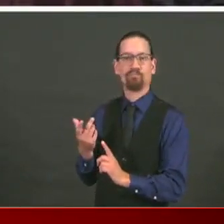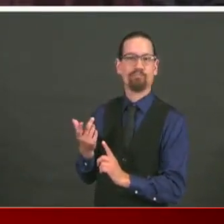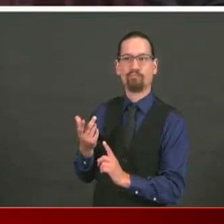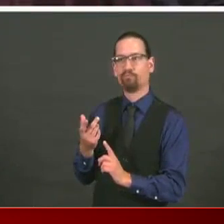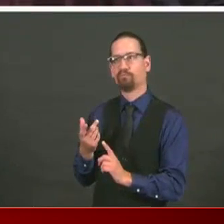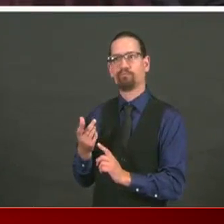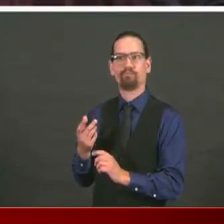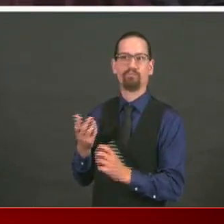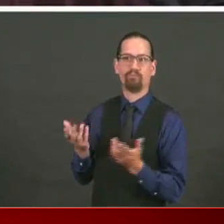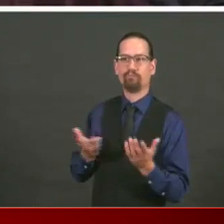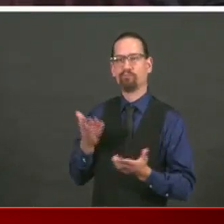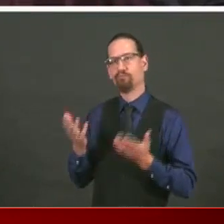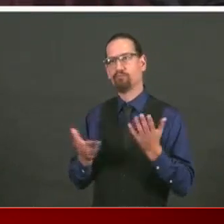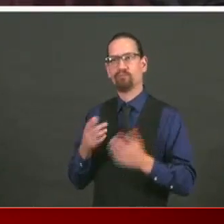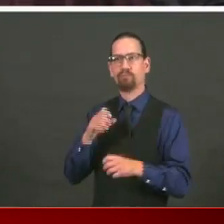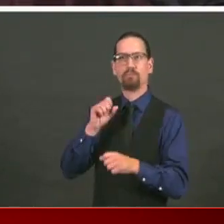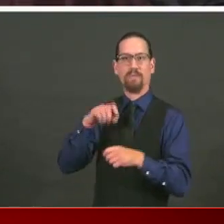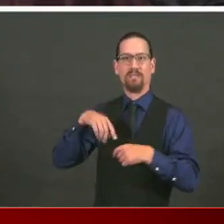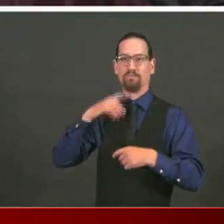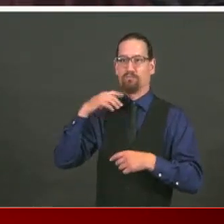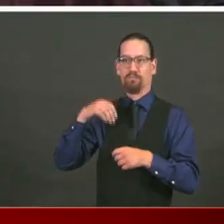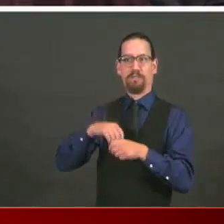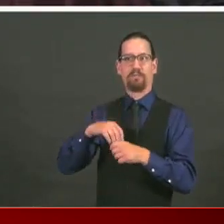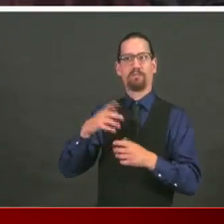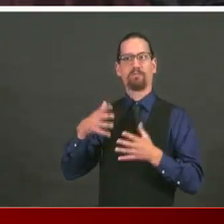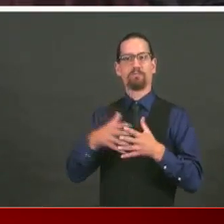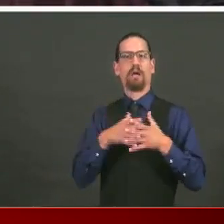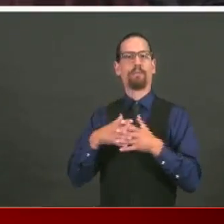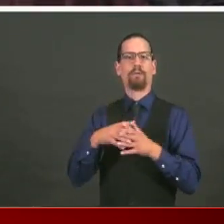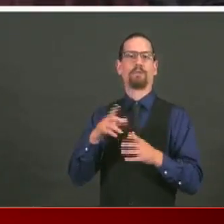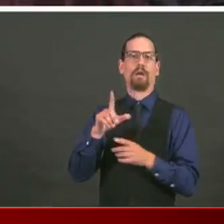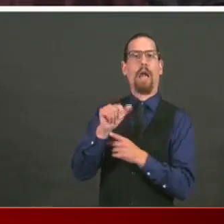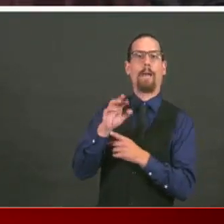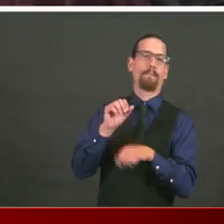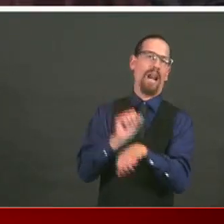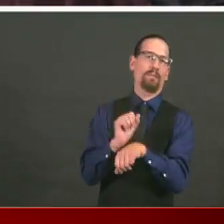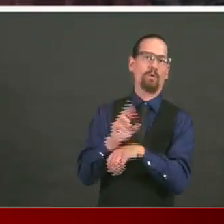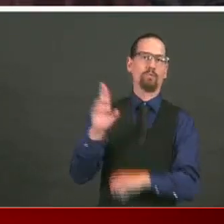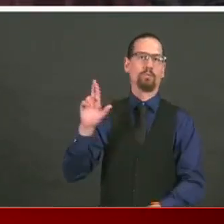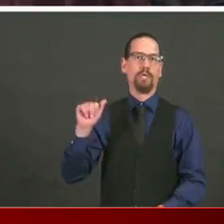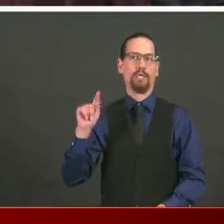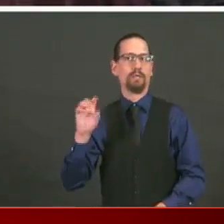of American labor rates? Or what happens if